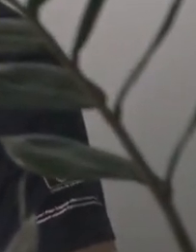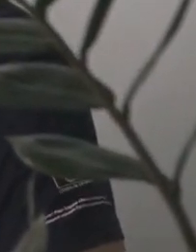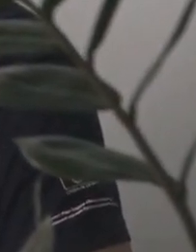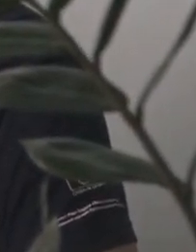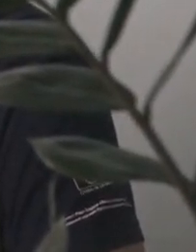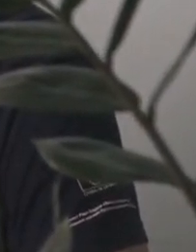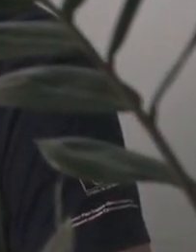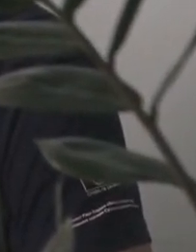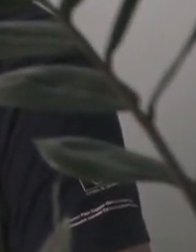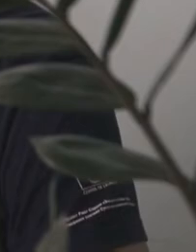foreign